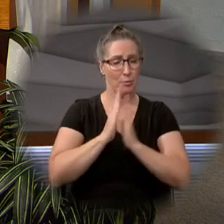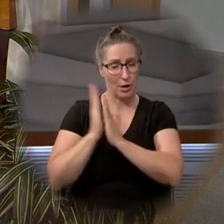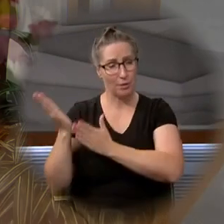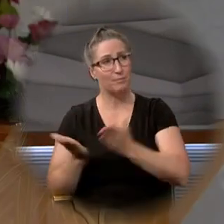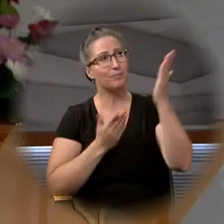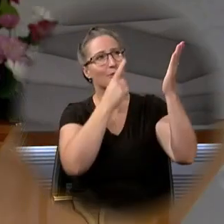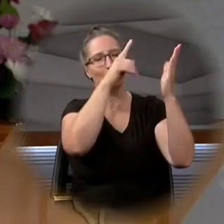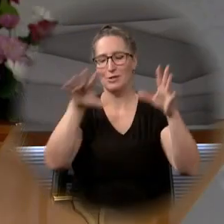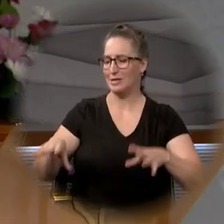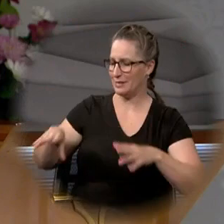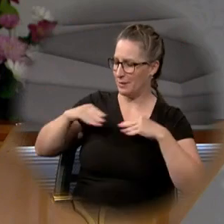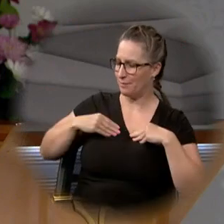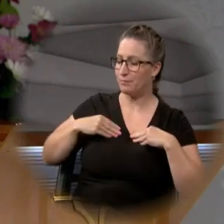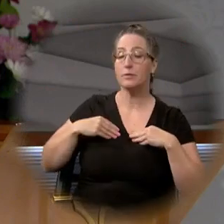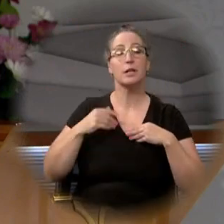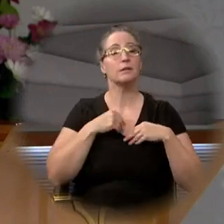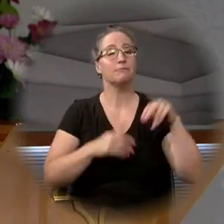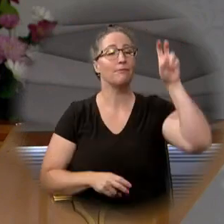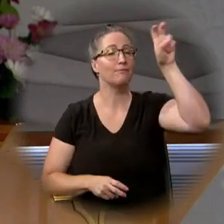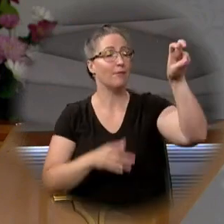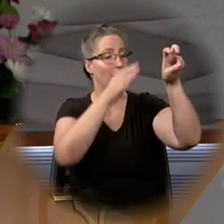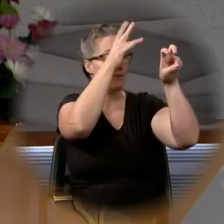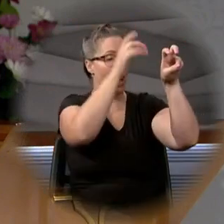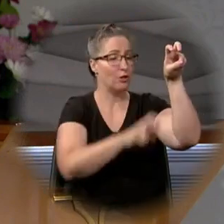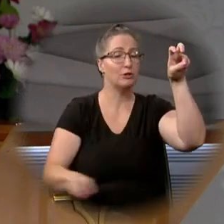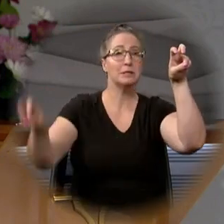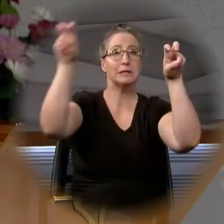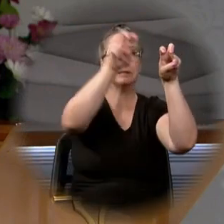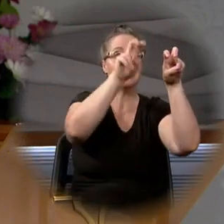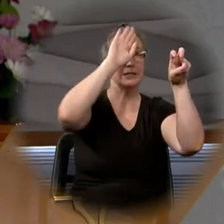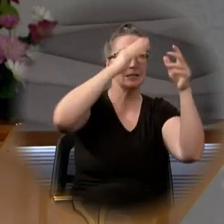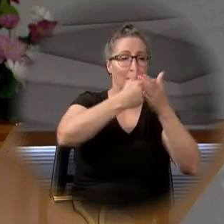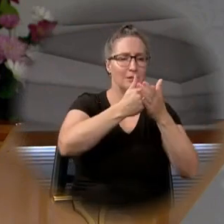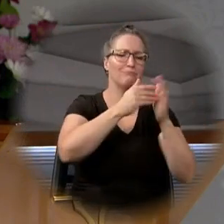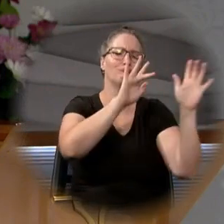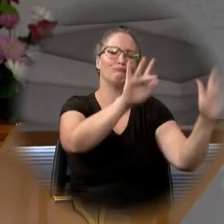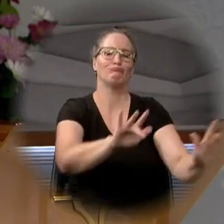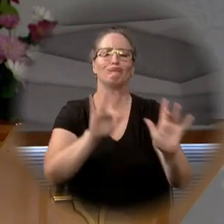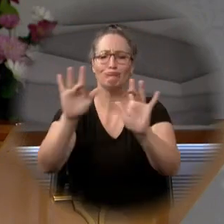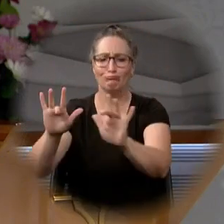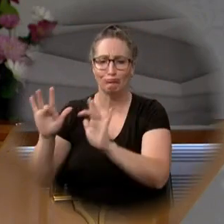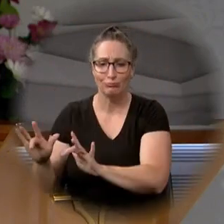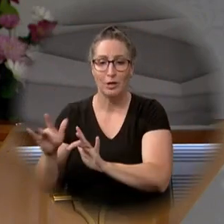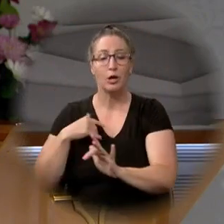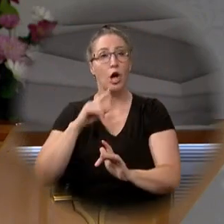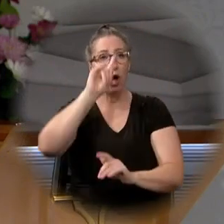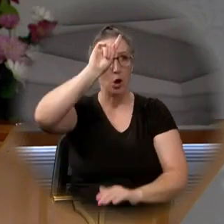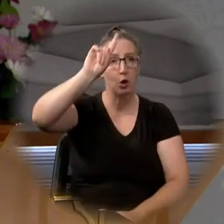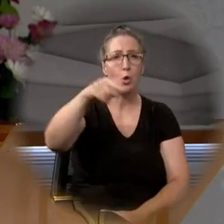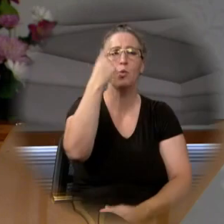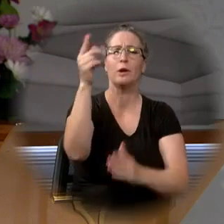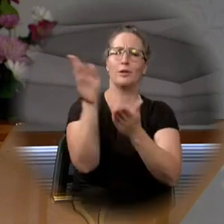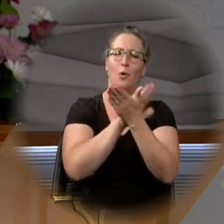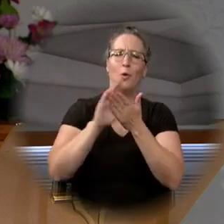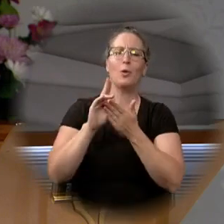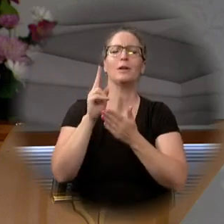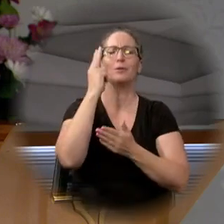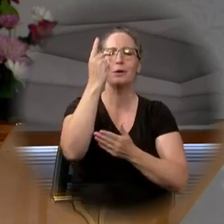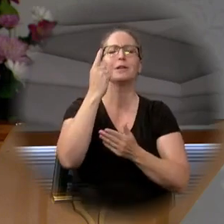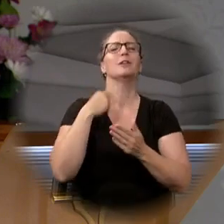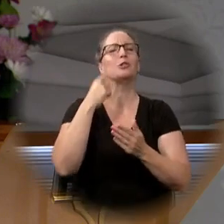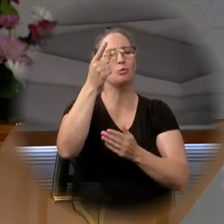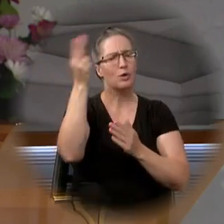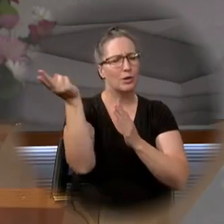prayer. You are seated at the right hand of the Father, have mercy on us. For you alone are the Holy One.